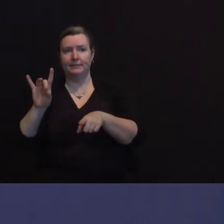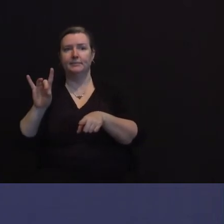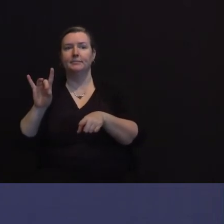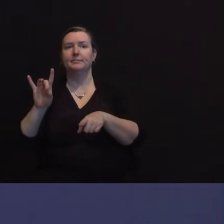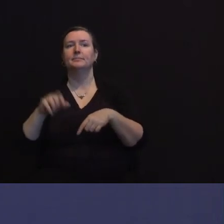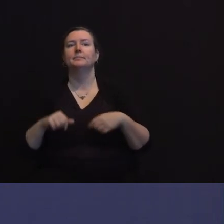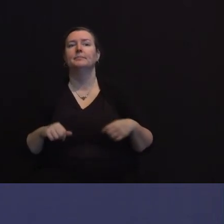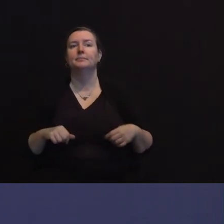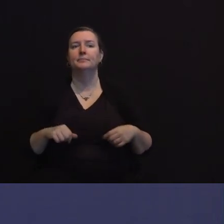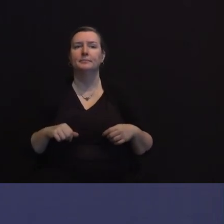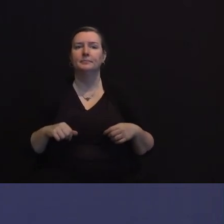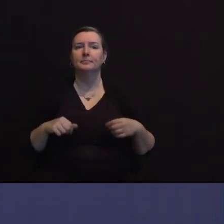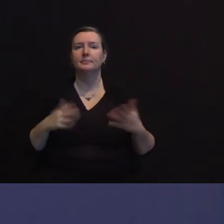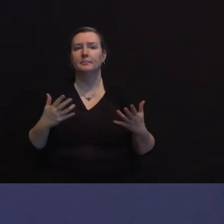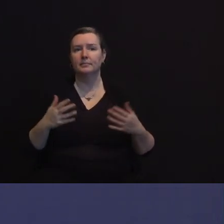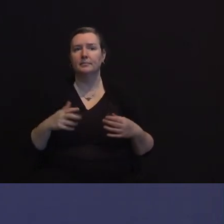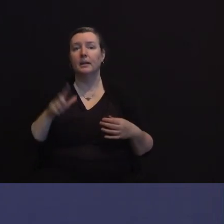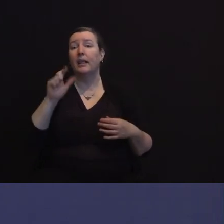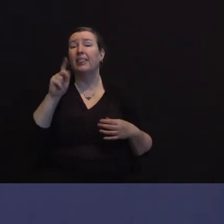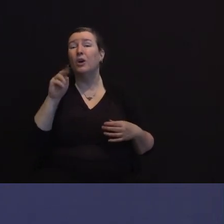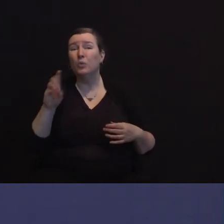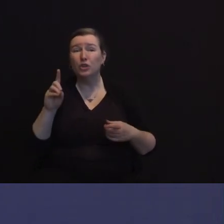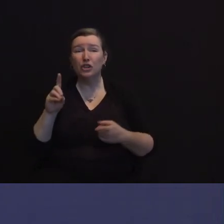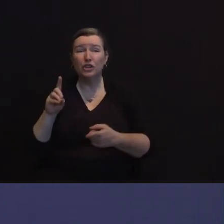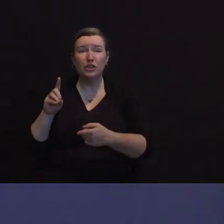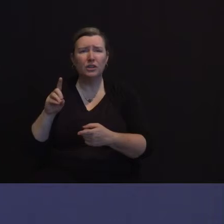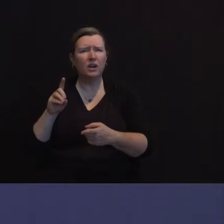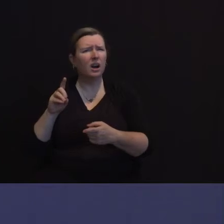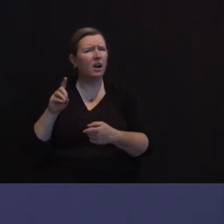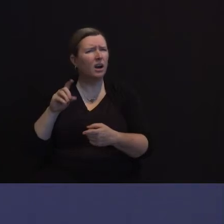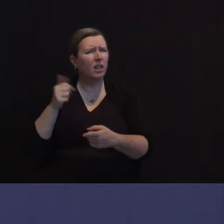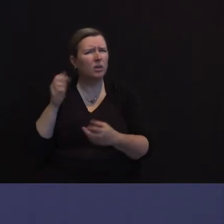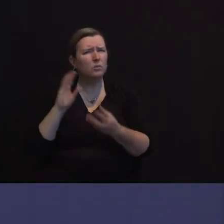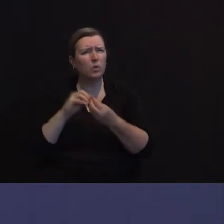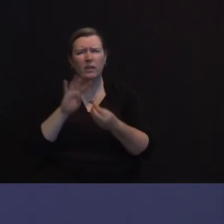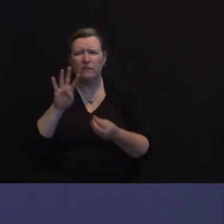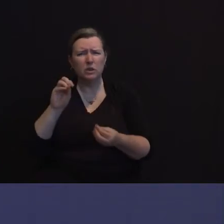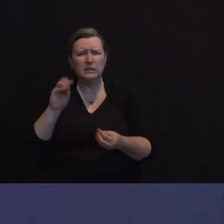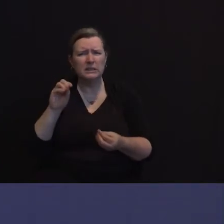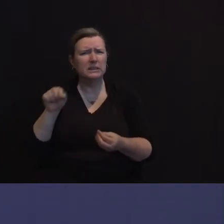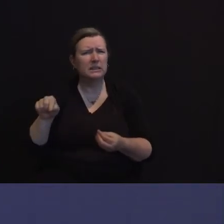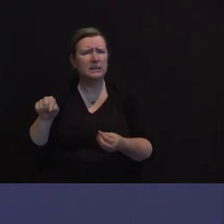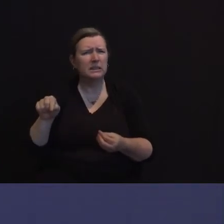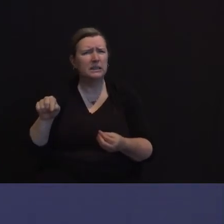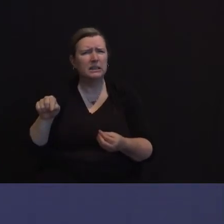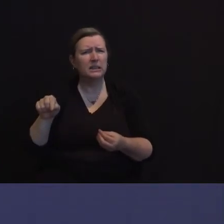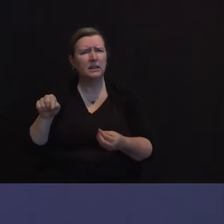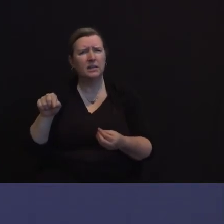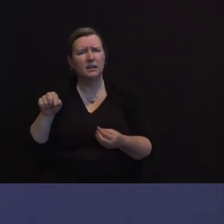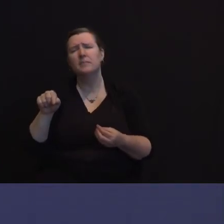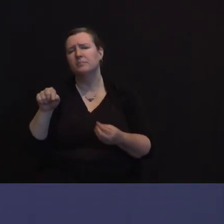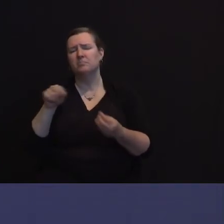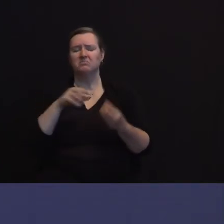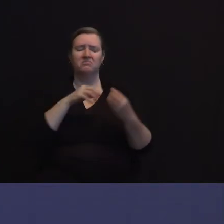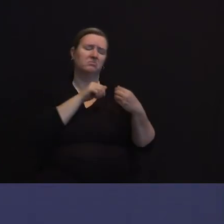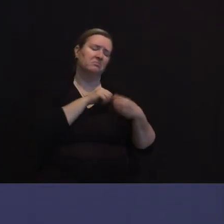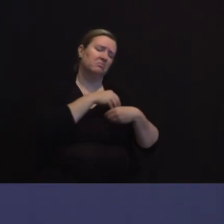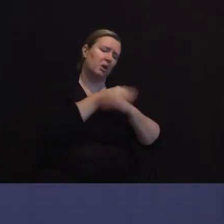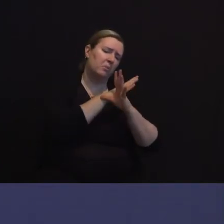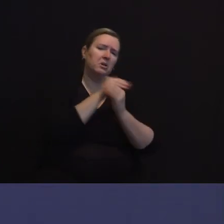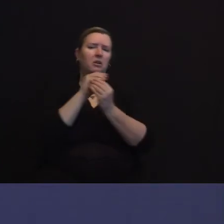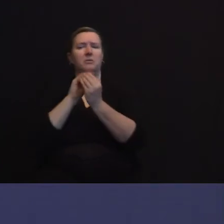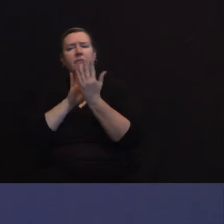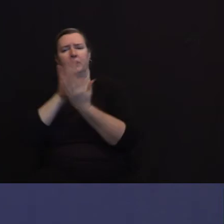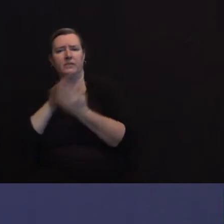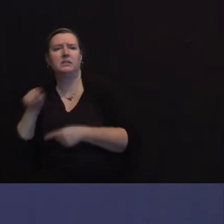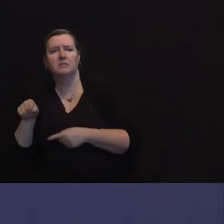and 40 are a combination. And please God, better days are ahead sooner than later. Judy, any more color